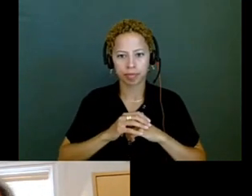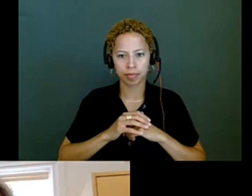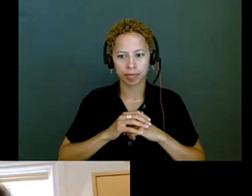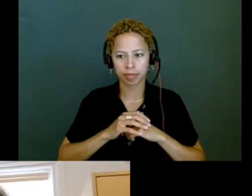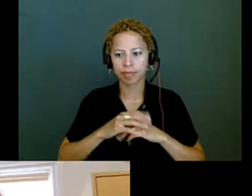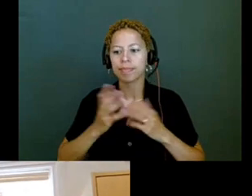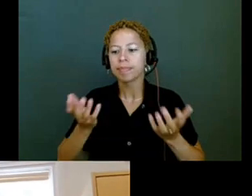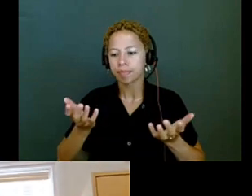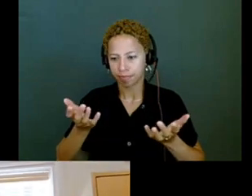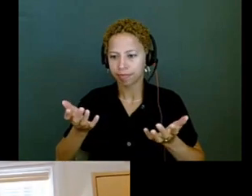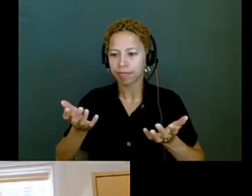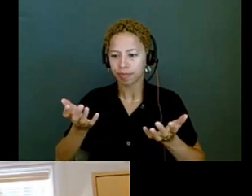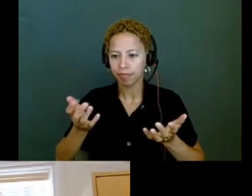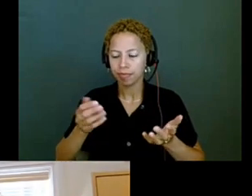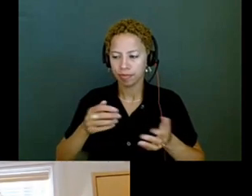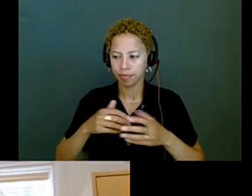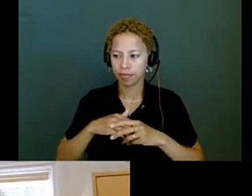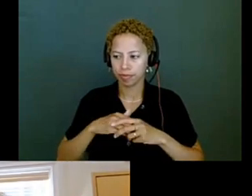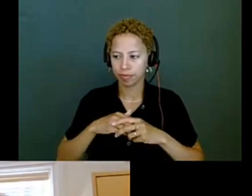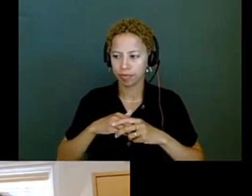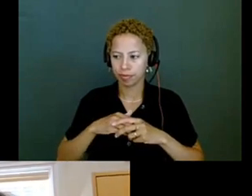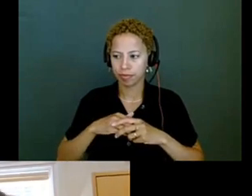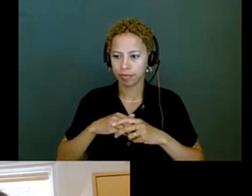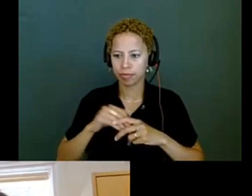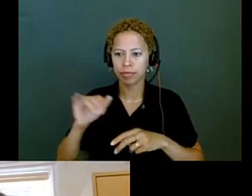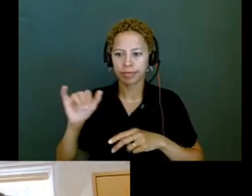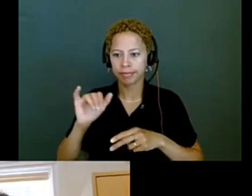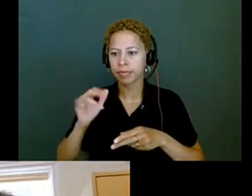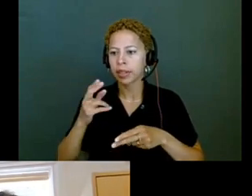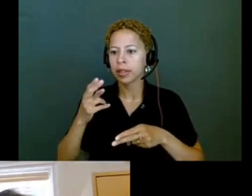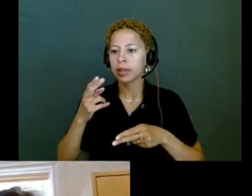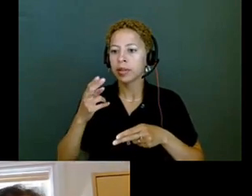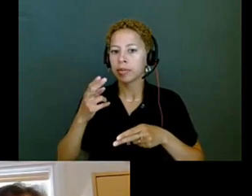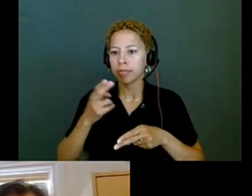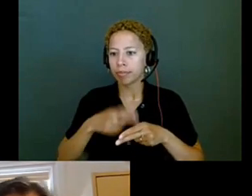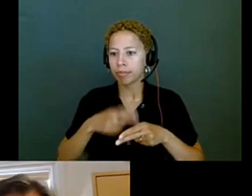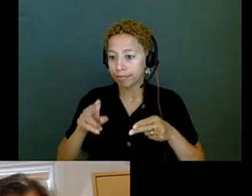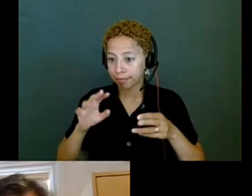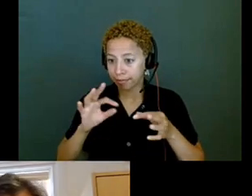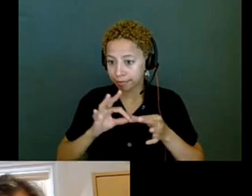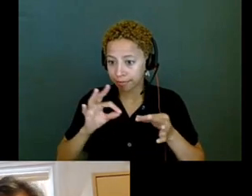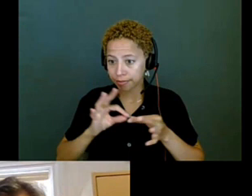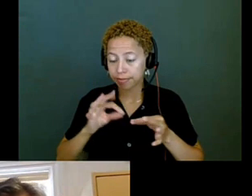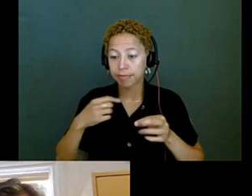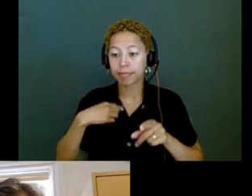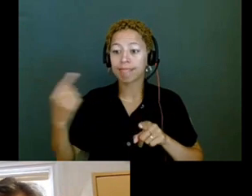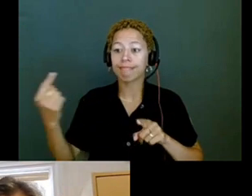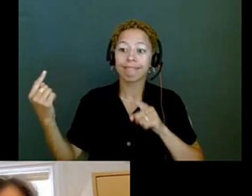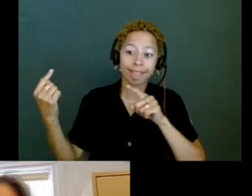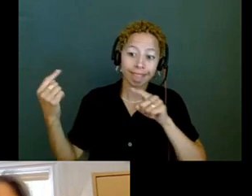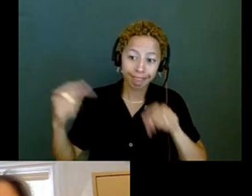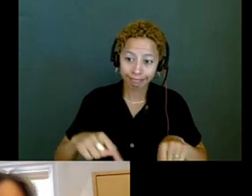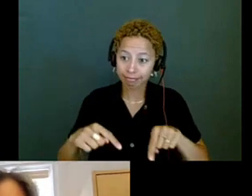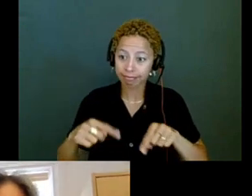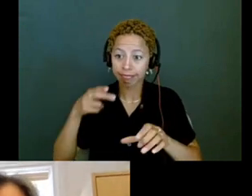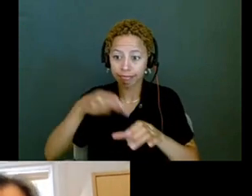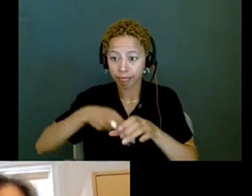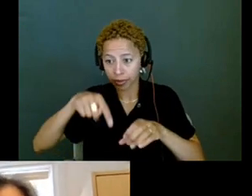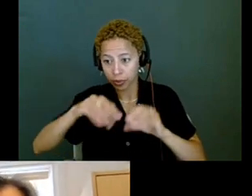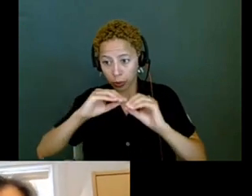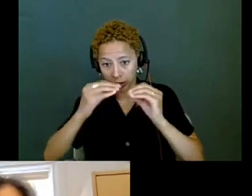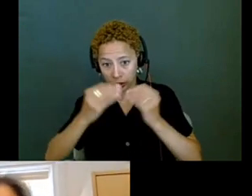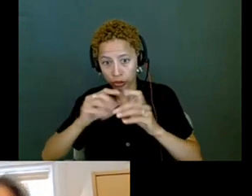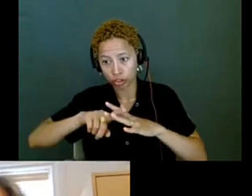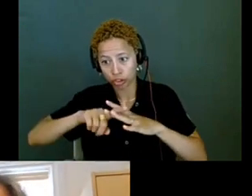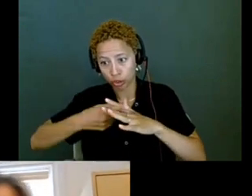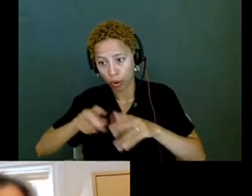And just a note about that, when I first got here and started using the social media, my